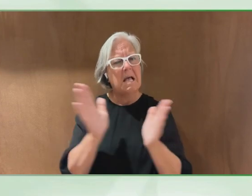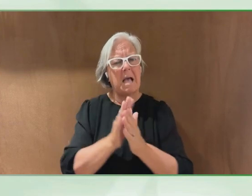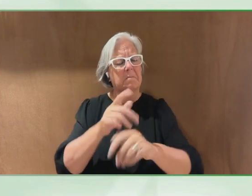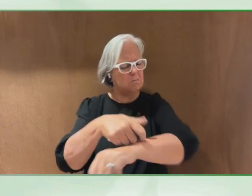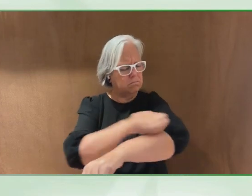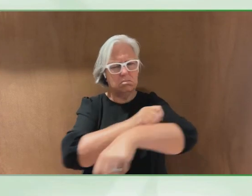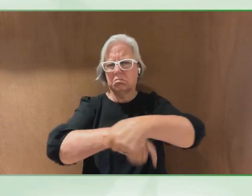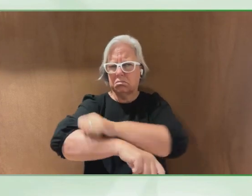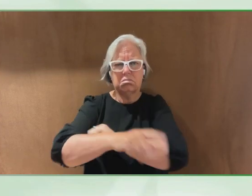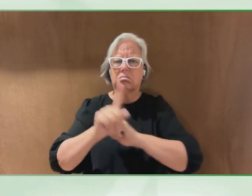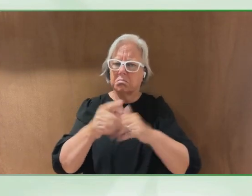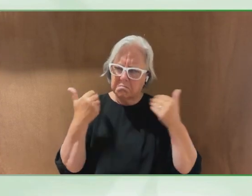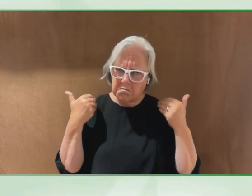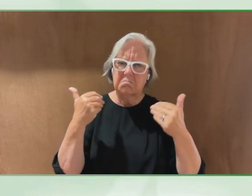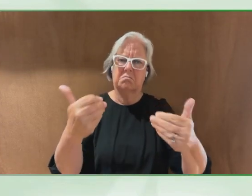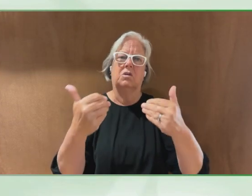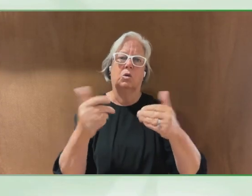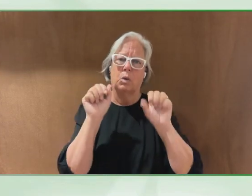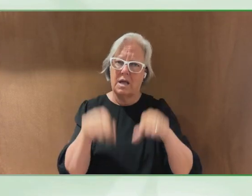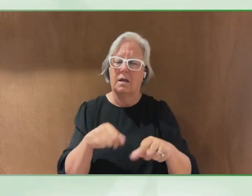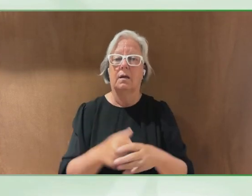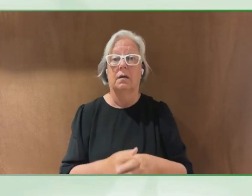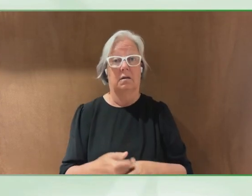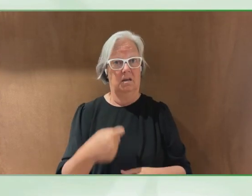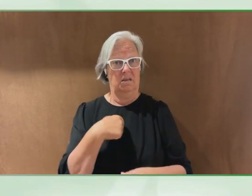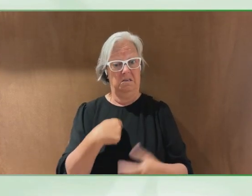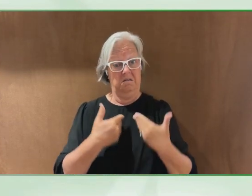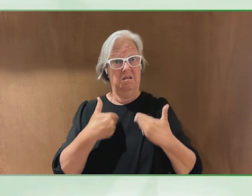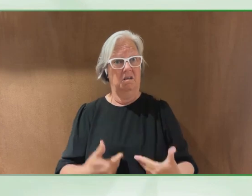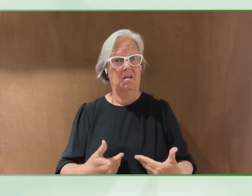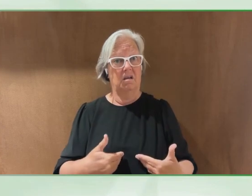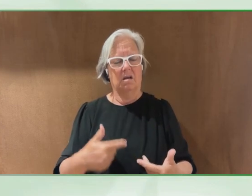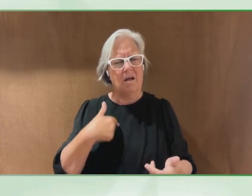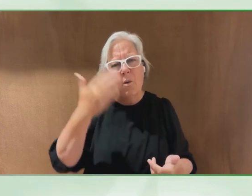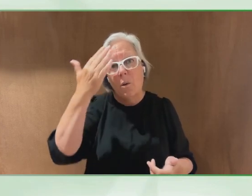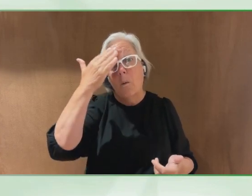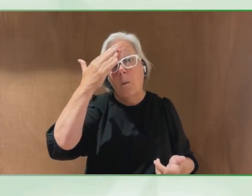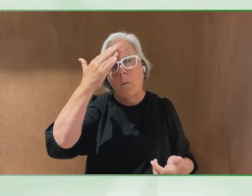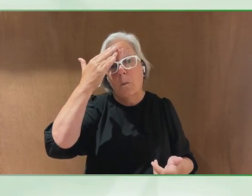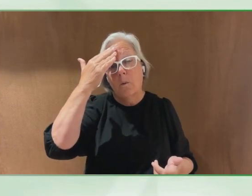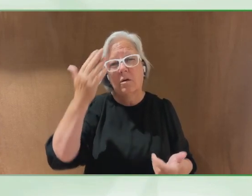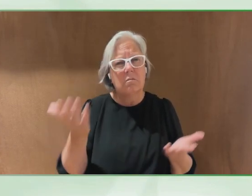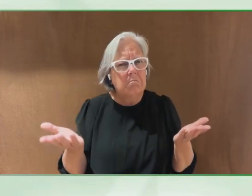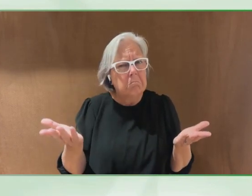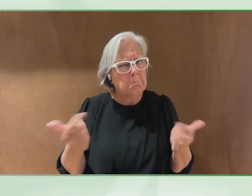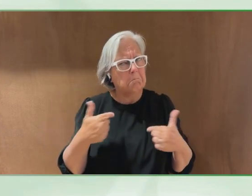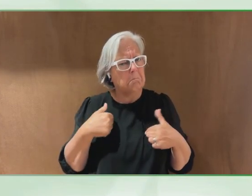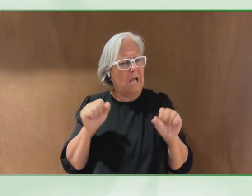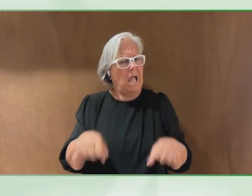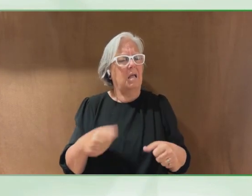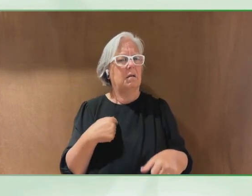hands. Because I know myself, I know that, like, my school life, when